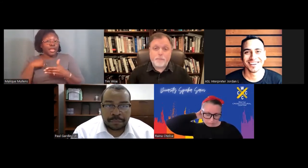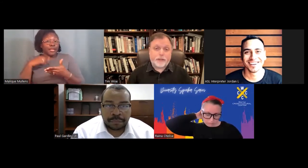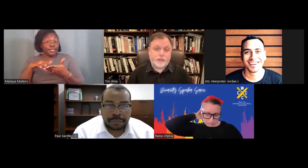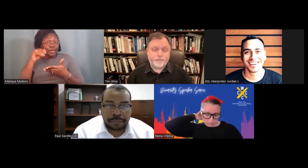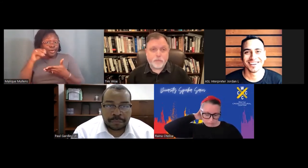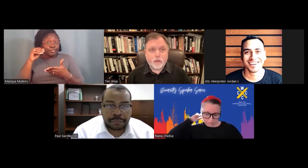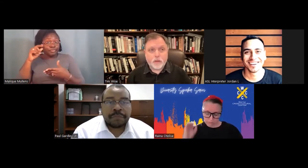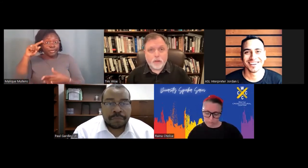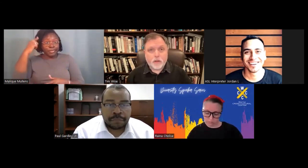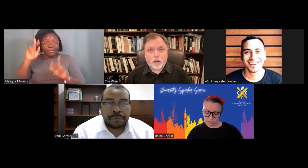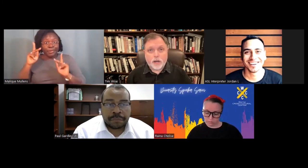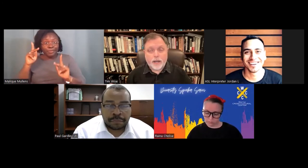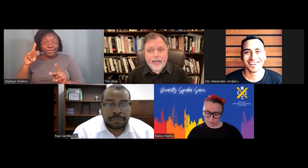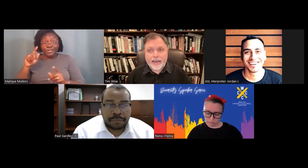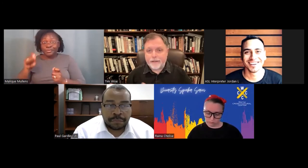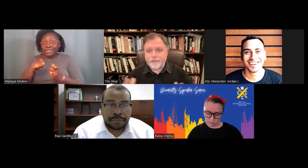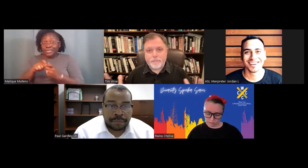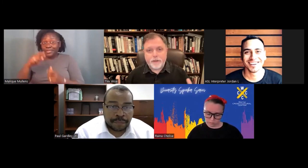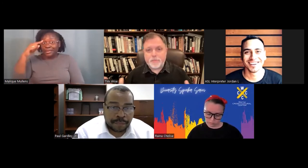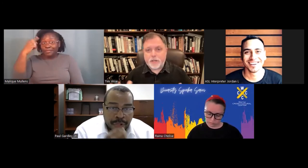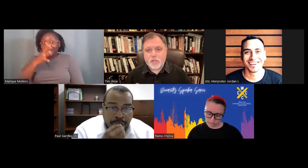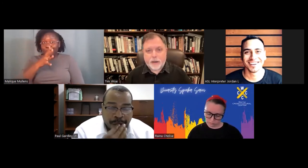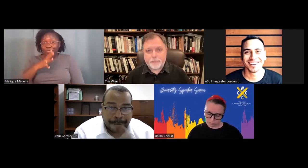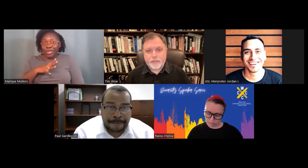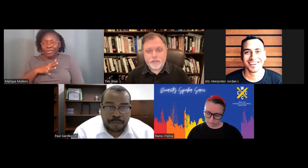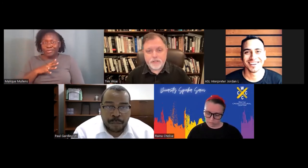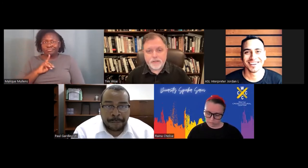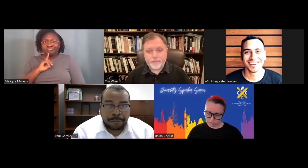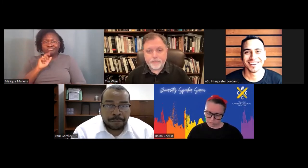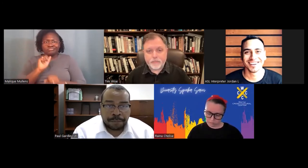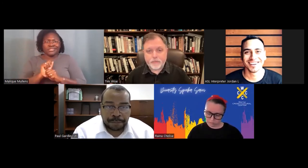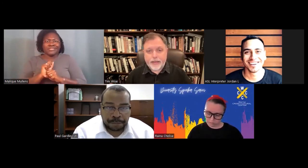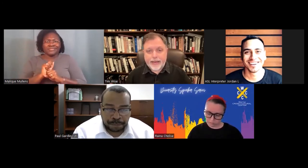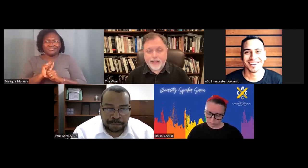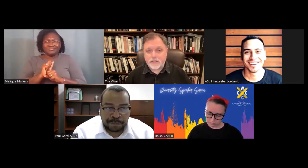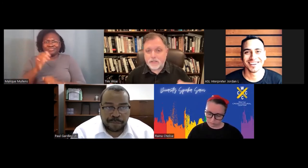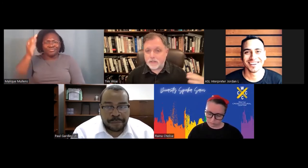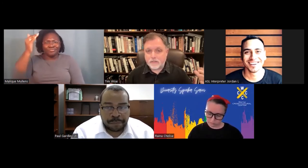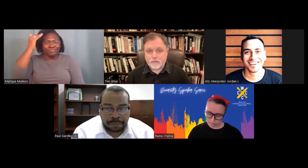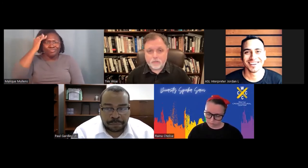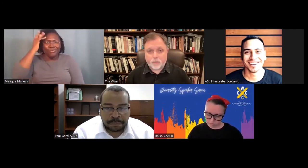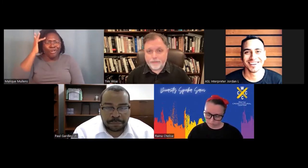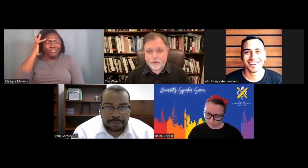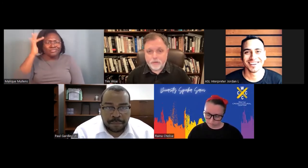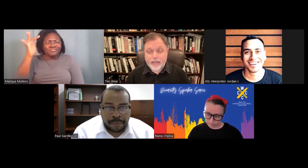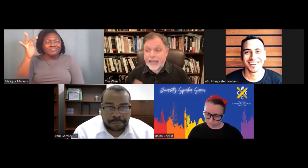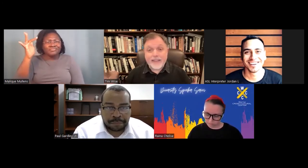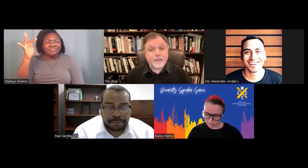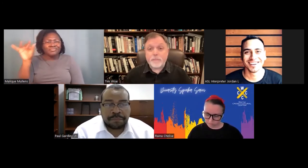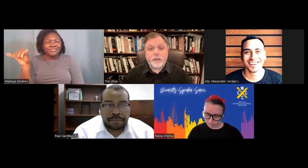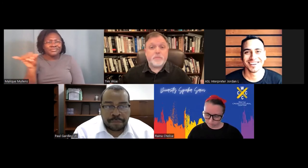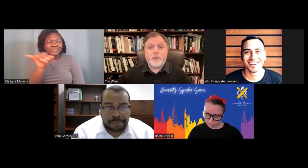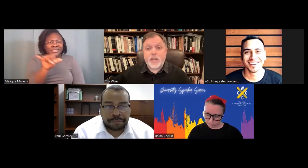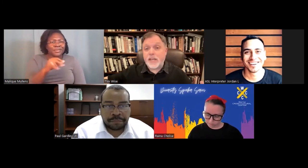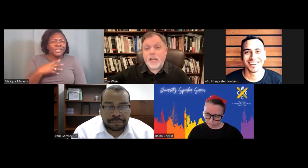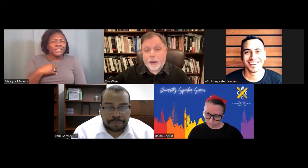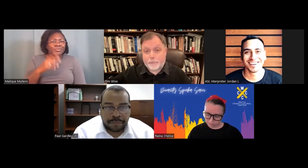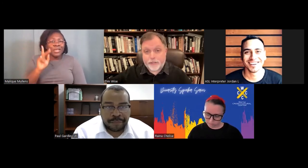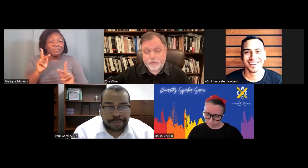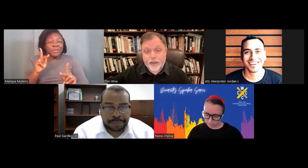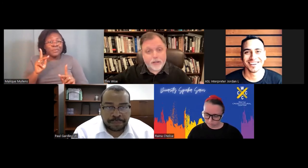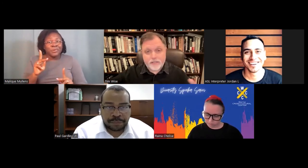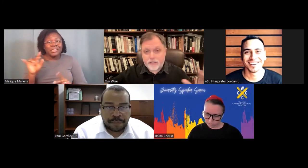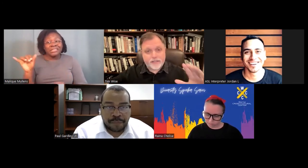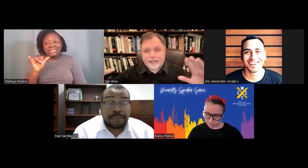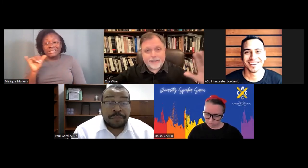Black women, had every bit as much competence as white folks and every bit as much